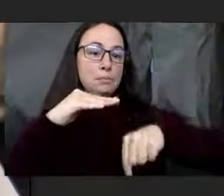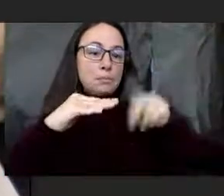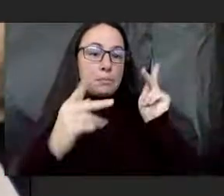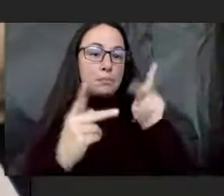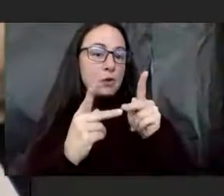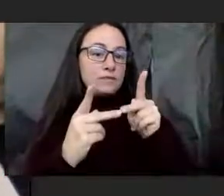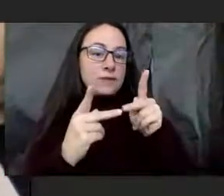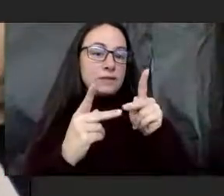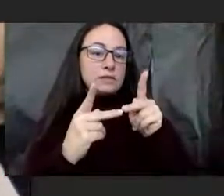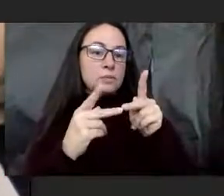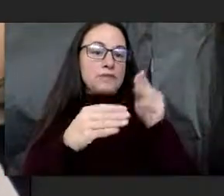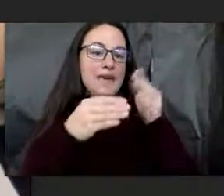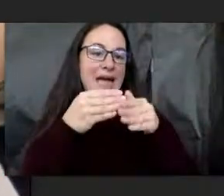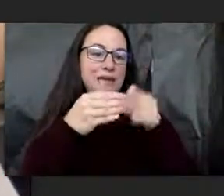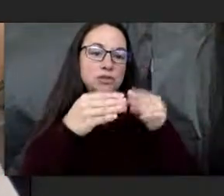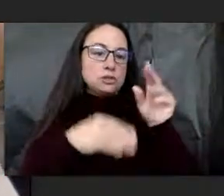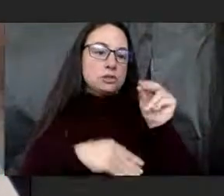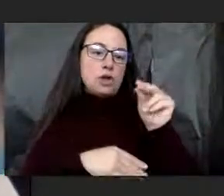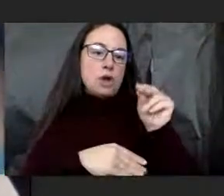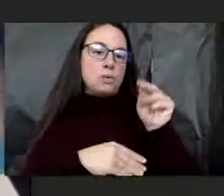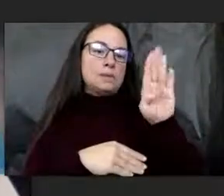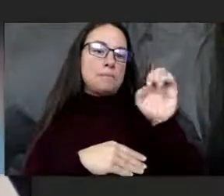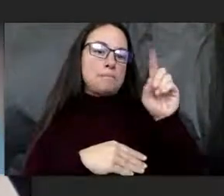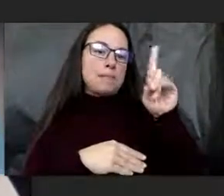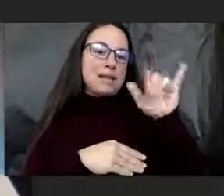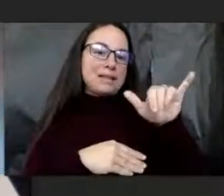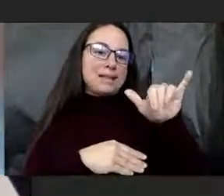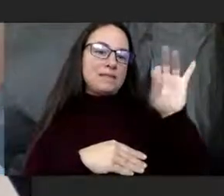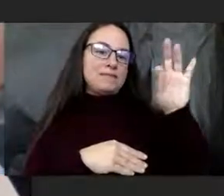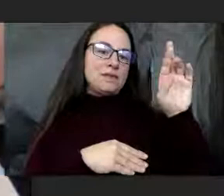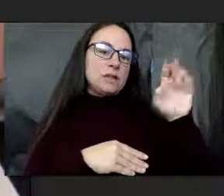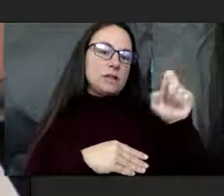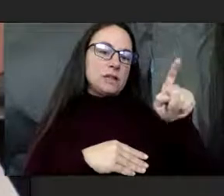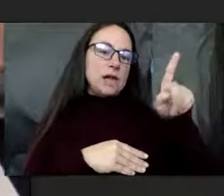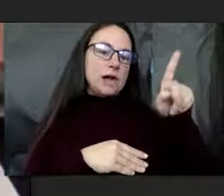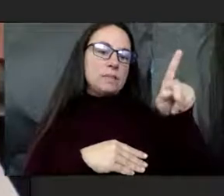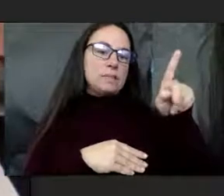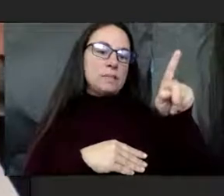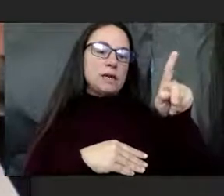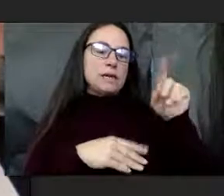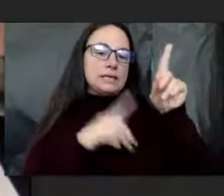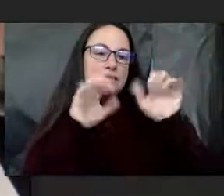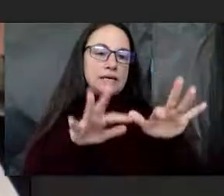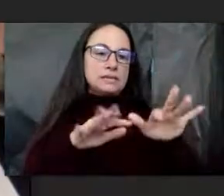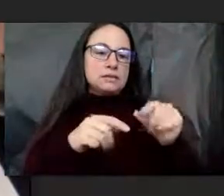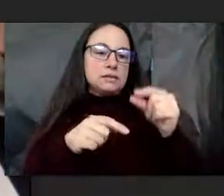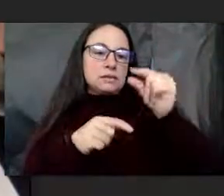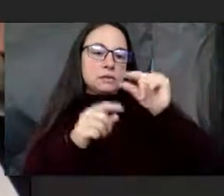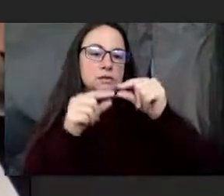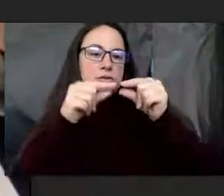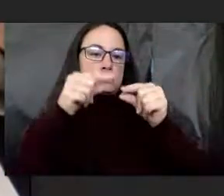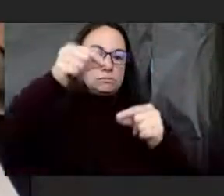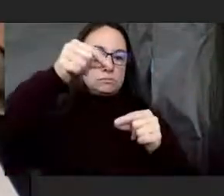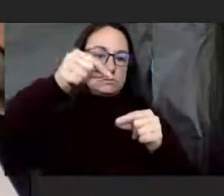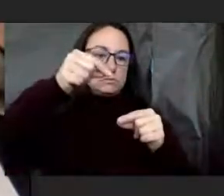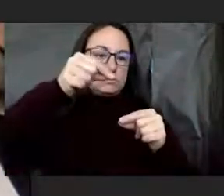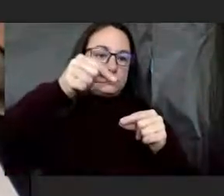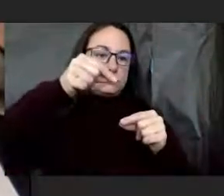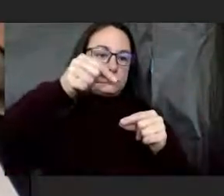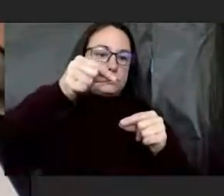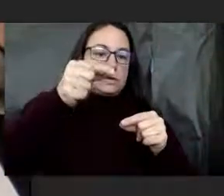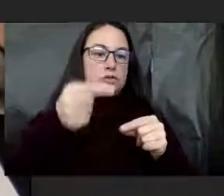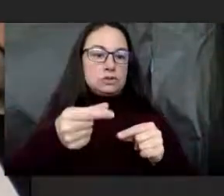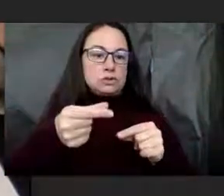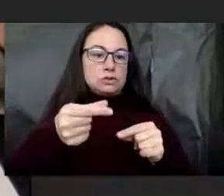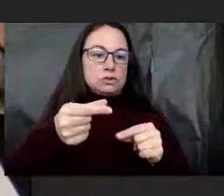with the edge. It's a belly flop test. So you're going to turn the coin so it's flat, and you should let it go so it hits the water with